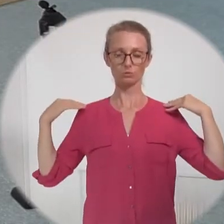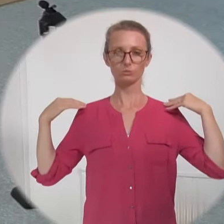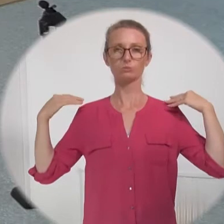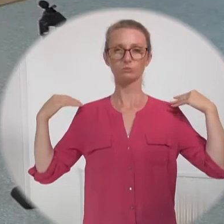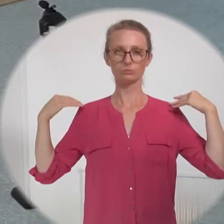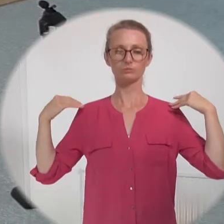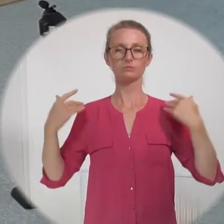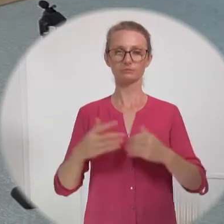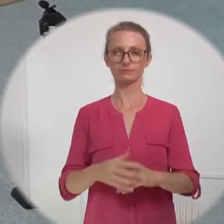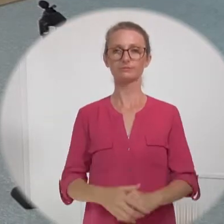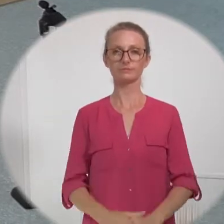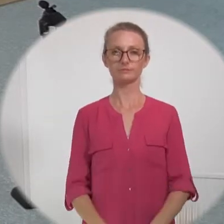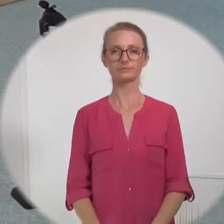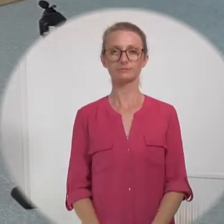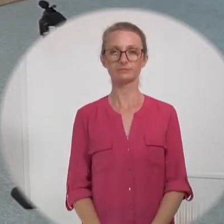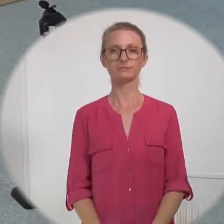relaxed.